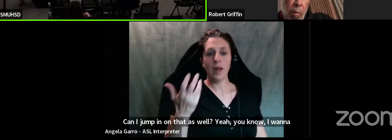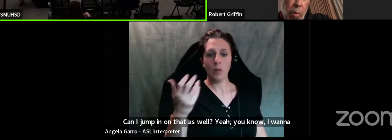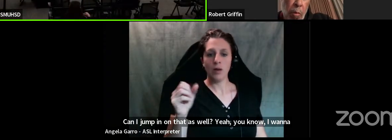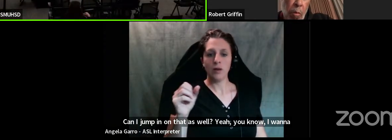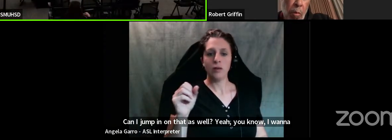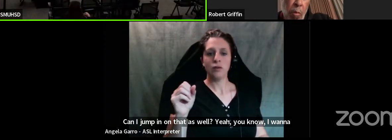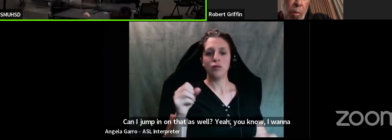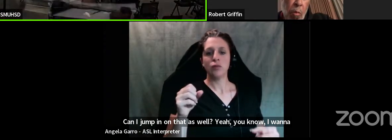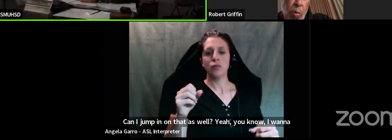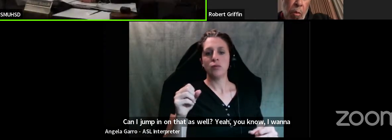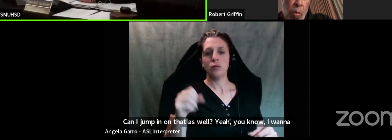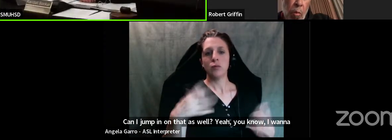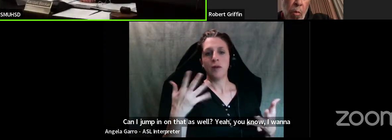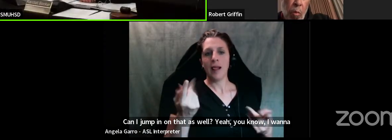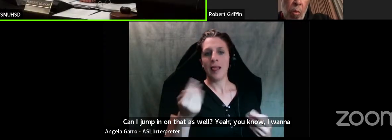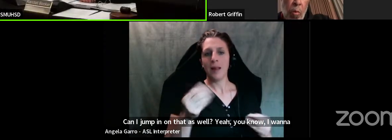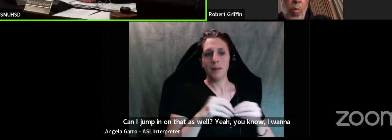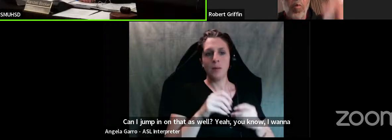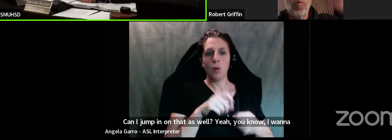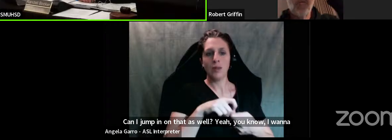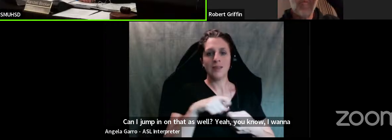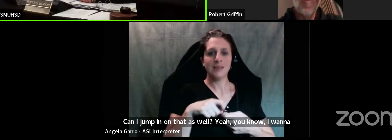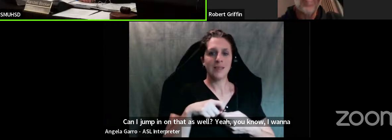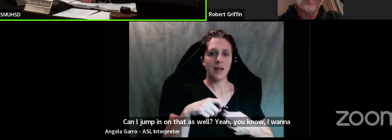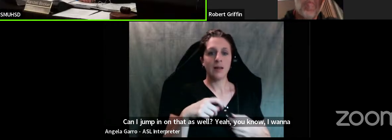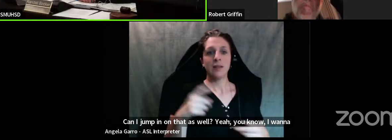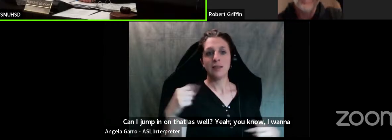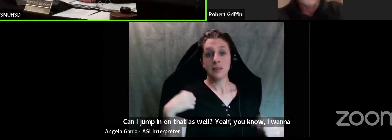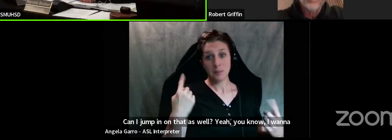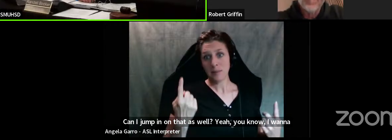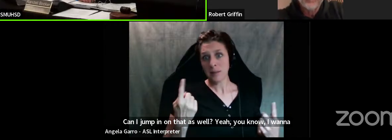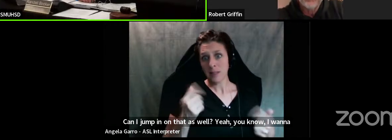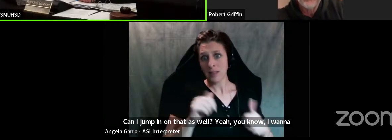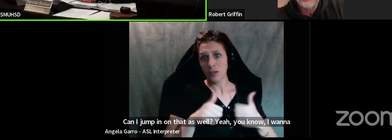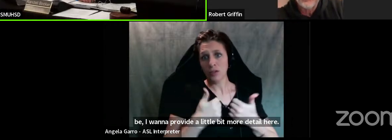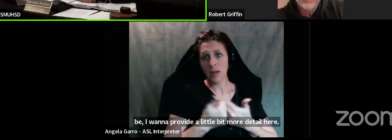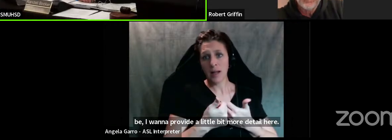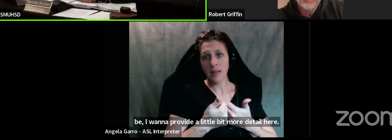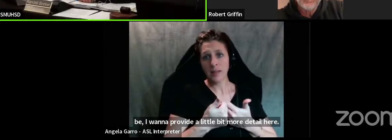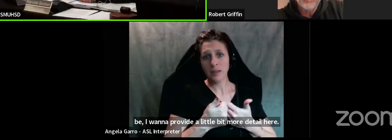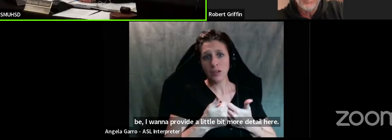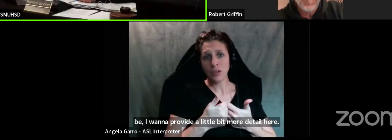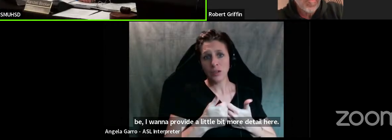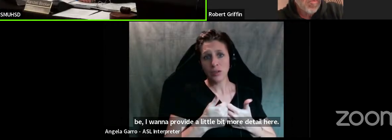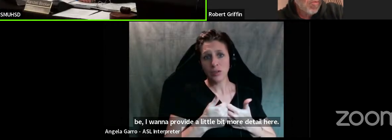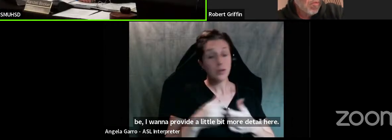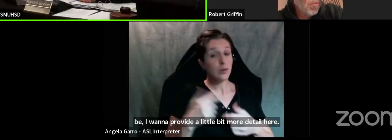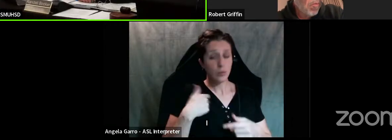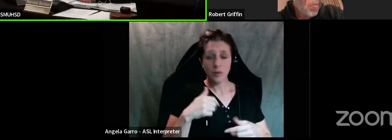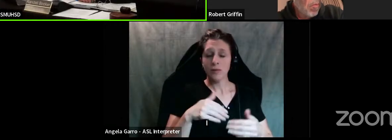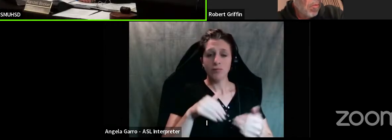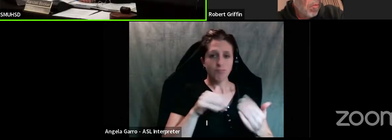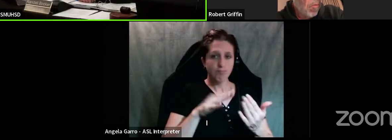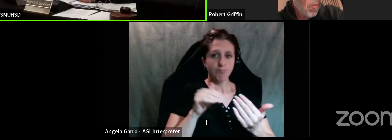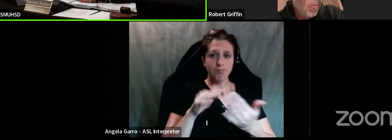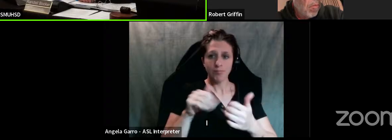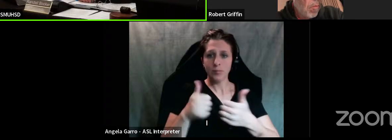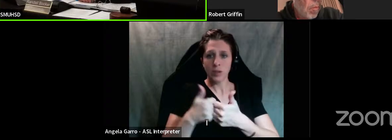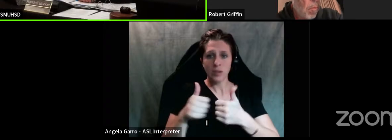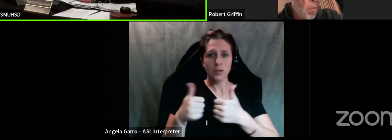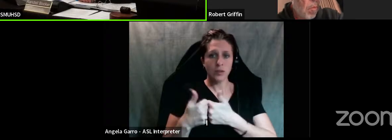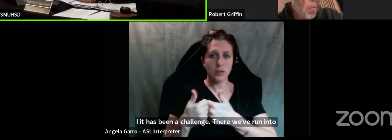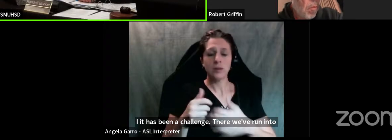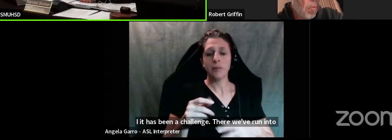little bit more detail here. It has been a challenge. We've run into challenges.